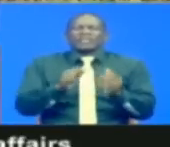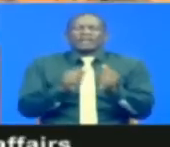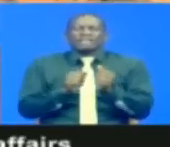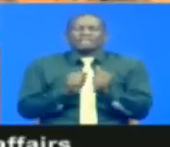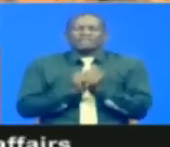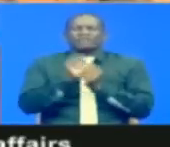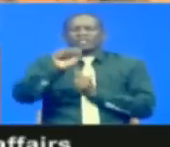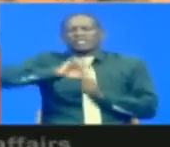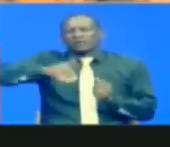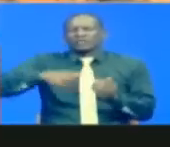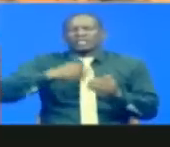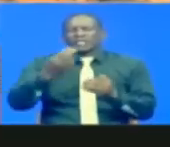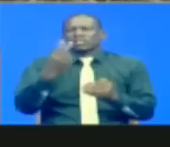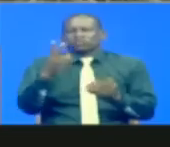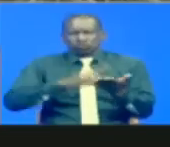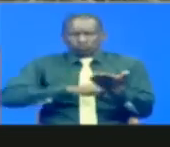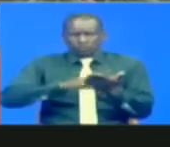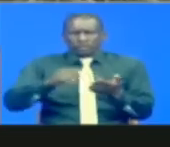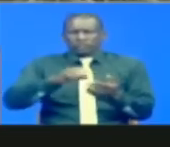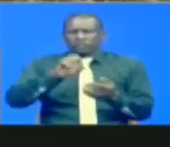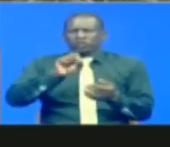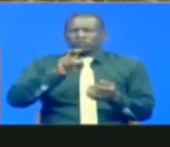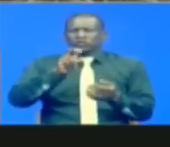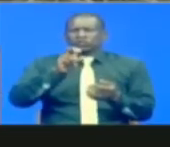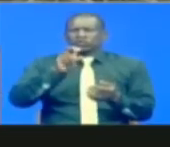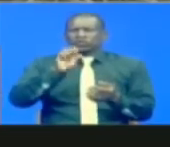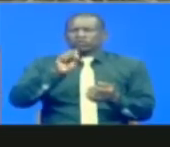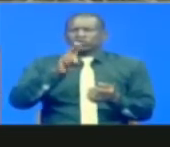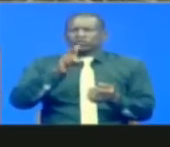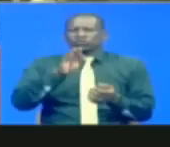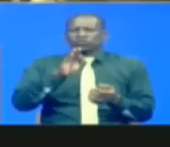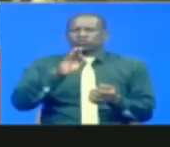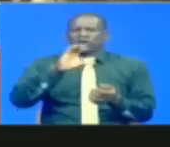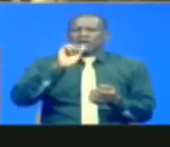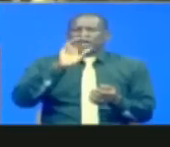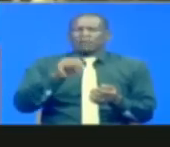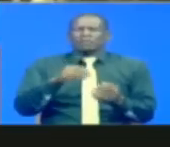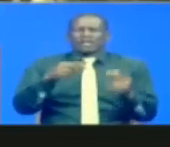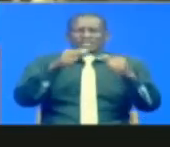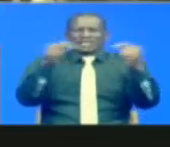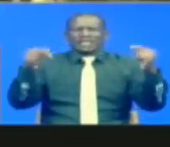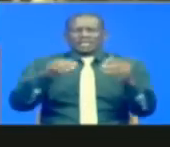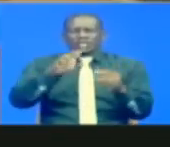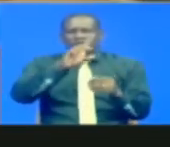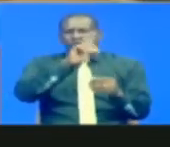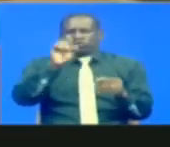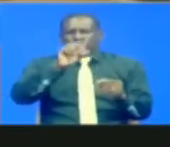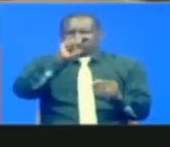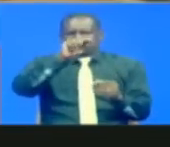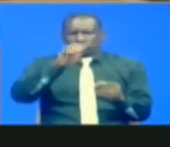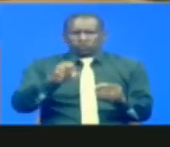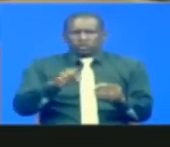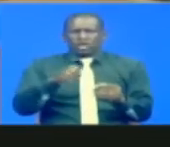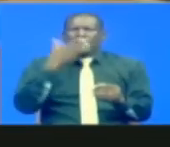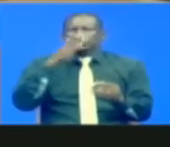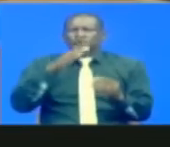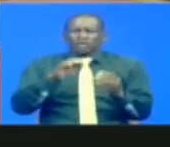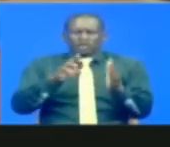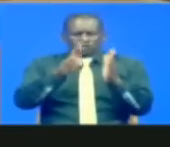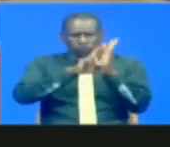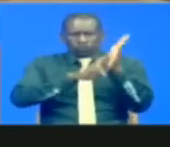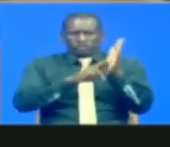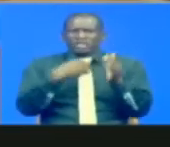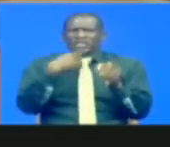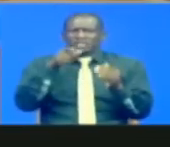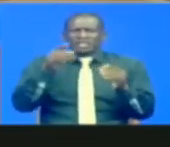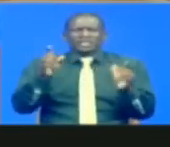2 weeks. SUCAM has also opposed zoning as one of the proposals in the new sugar regulation, terming it as a breach